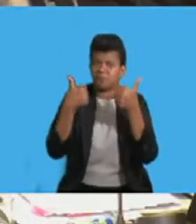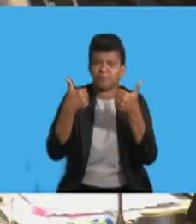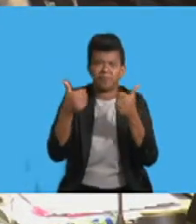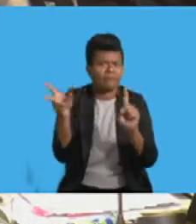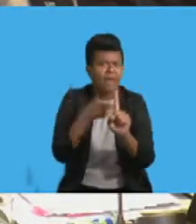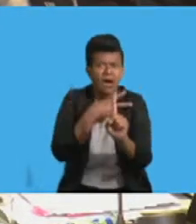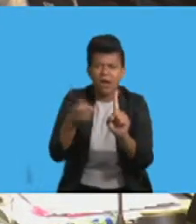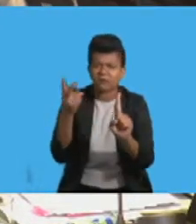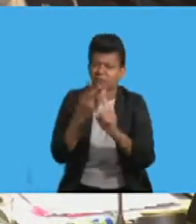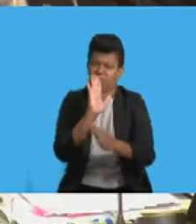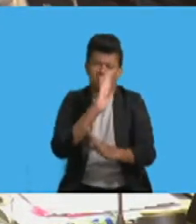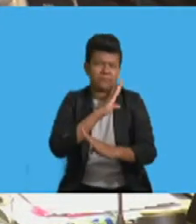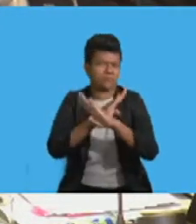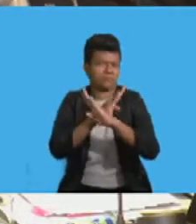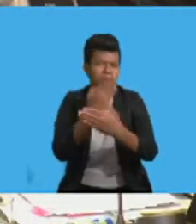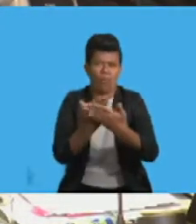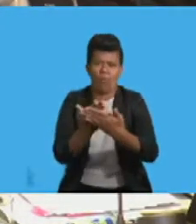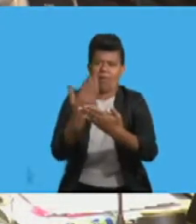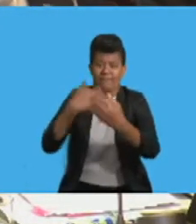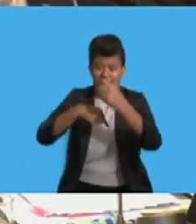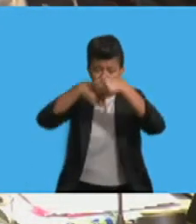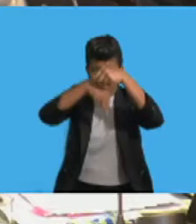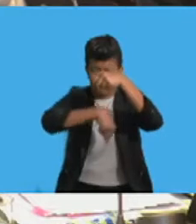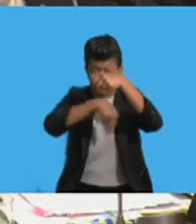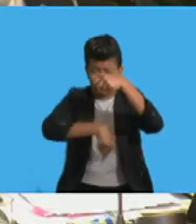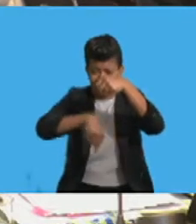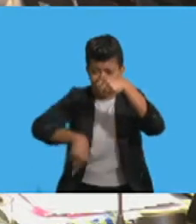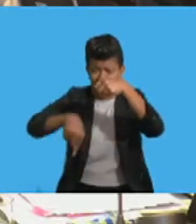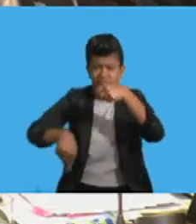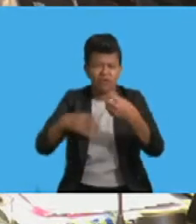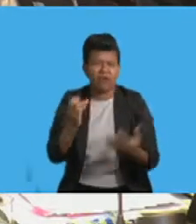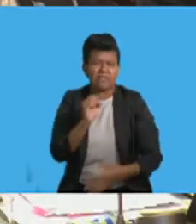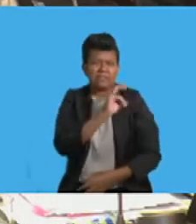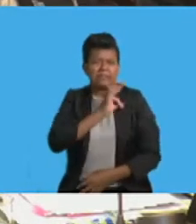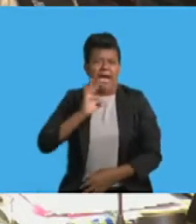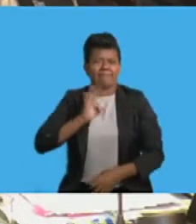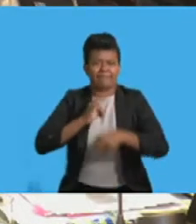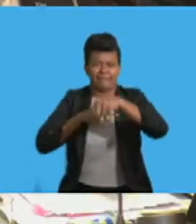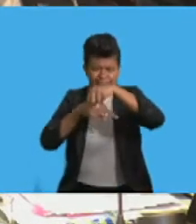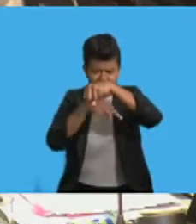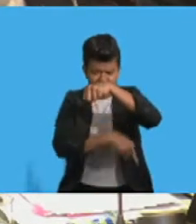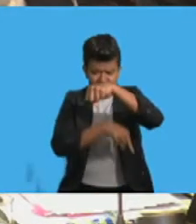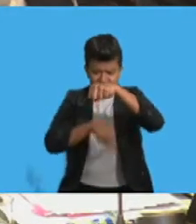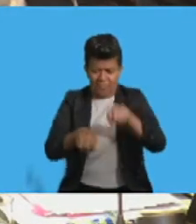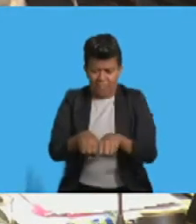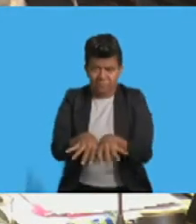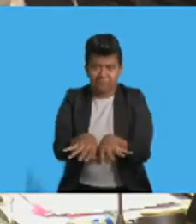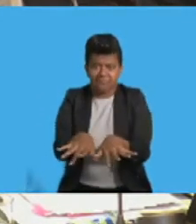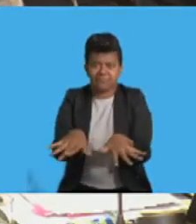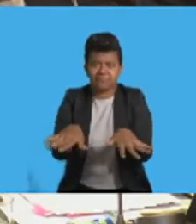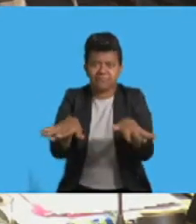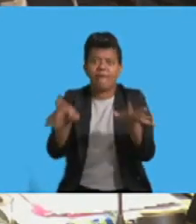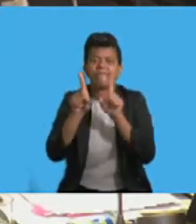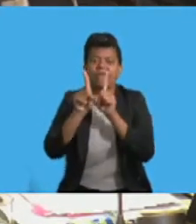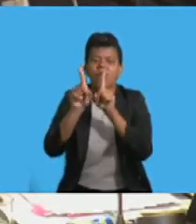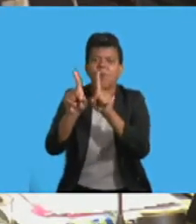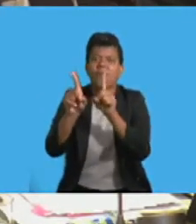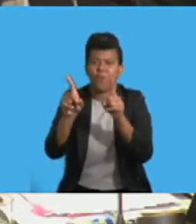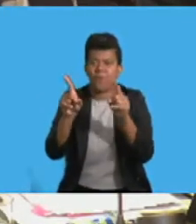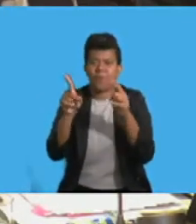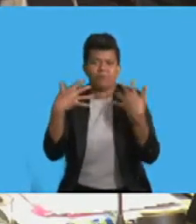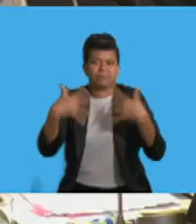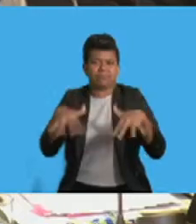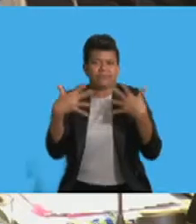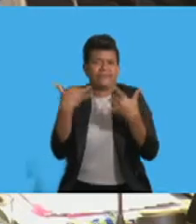has filtered down to his senior staff, and hopefully this is a strategic move, Honourable